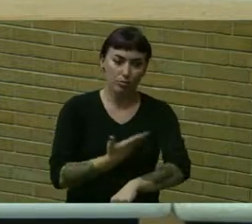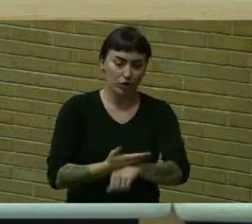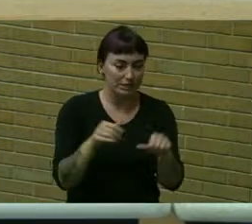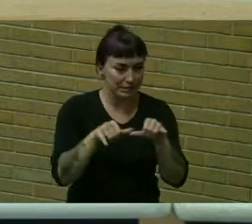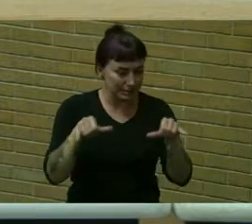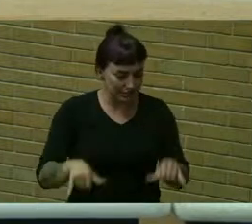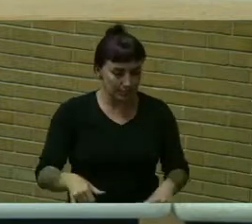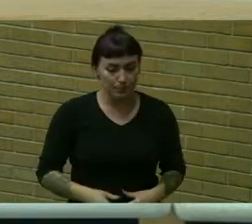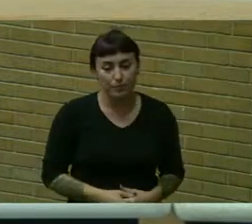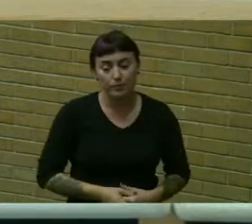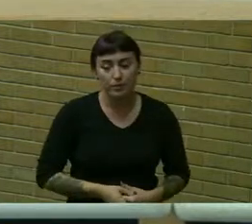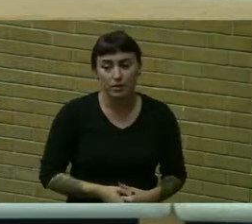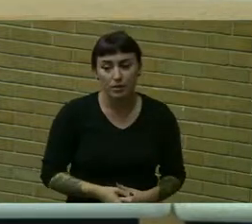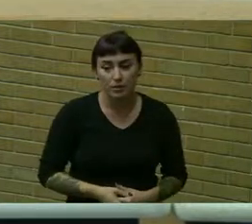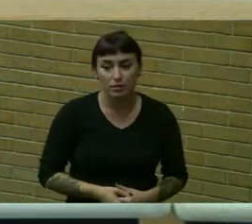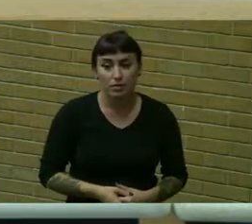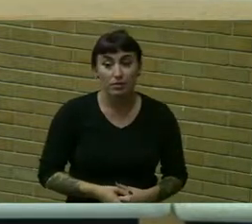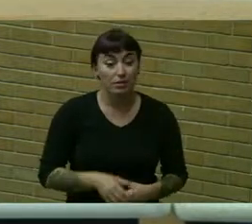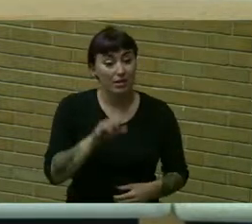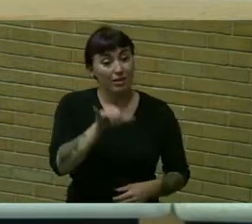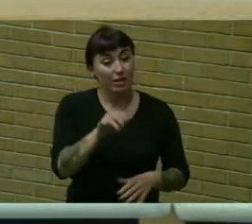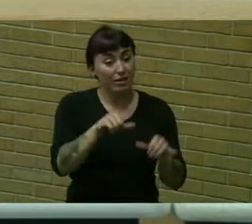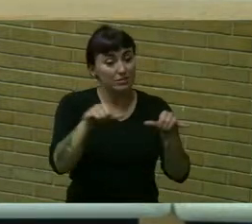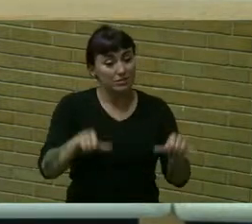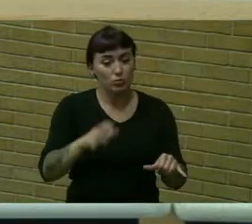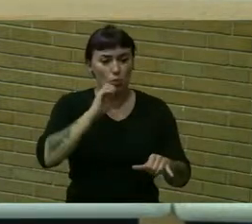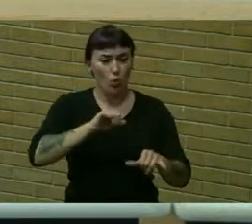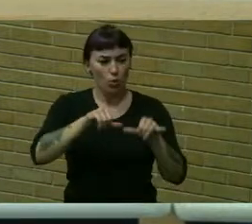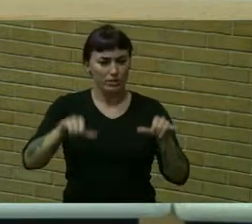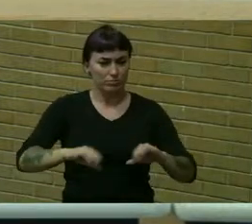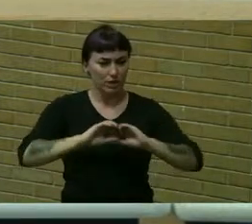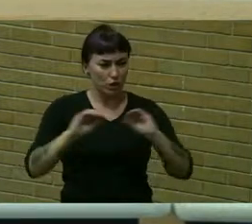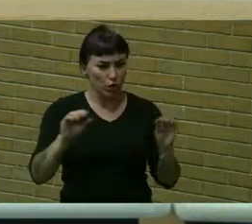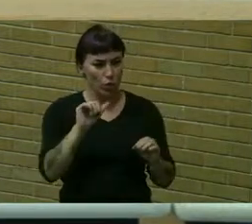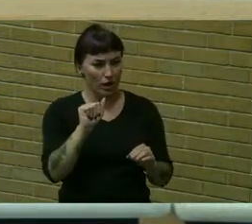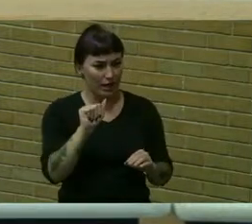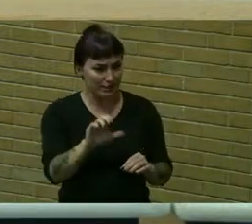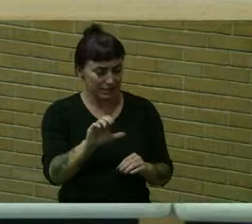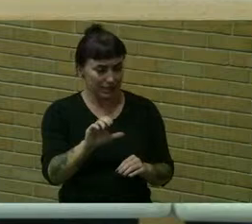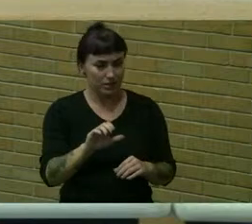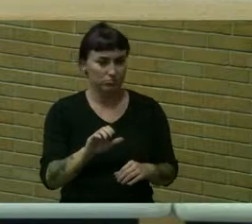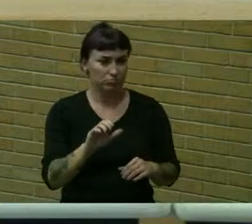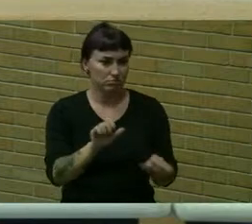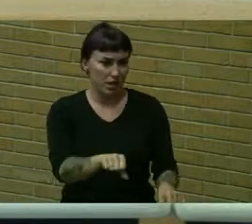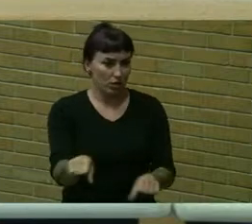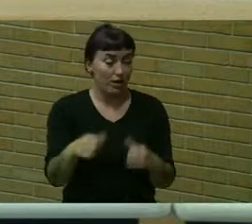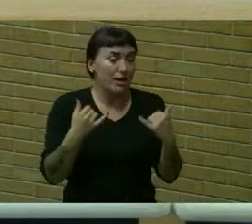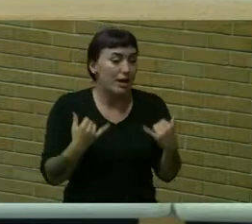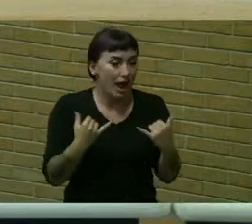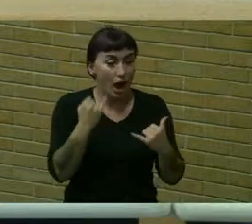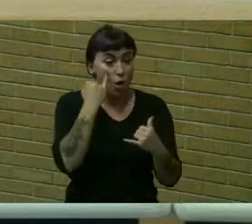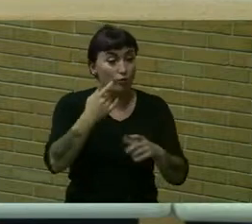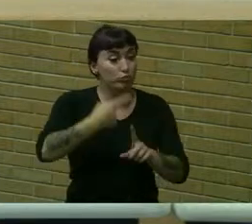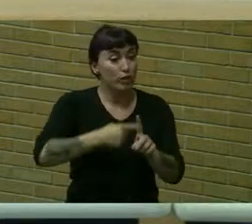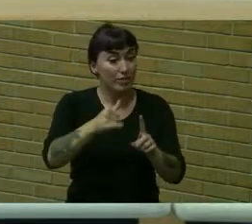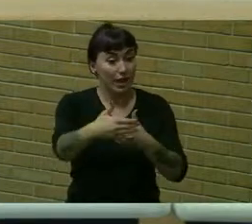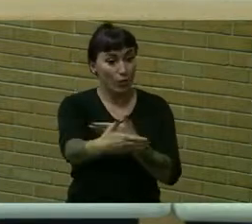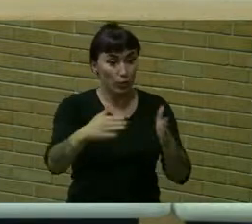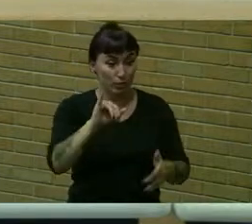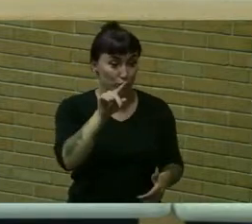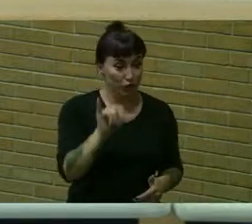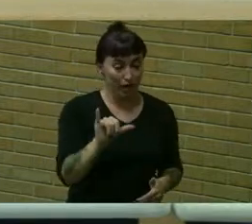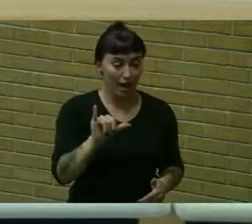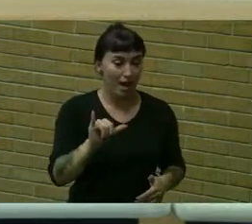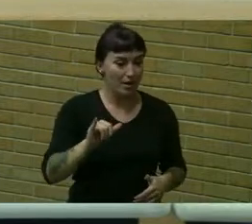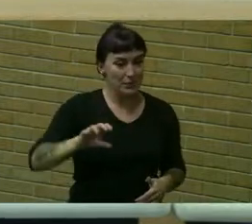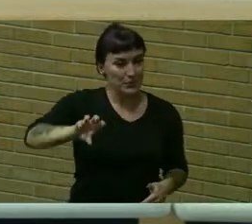system. And that system, the old system, had no air conditioning capabilities. Now, if you rent that room in July, you